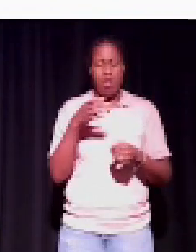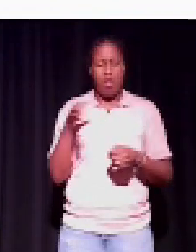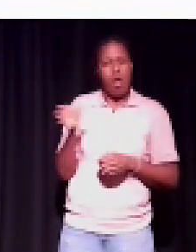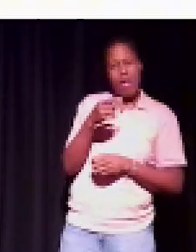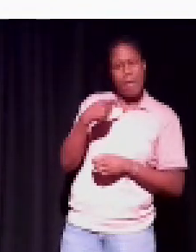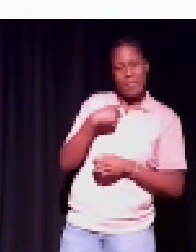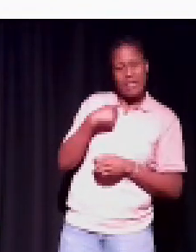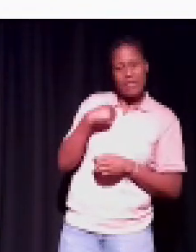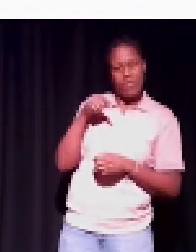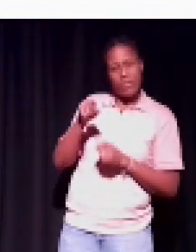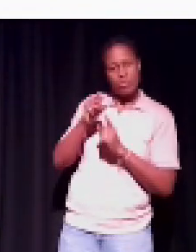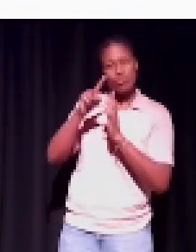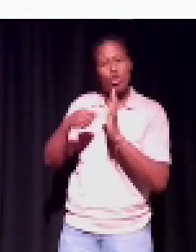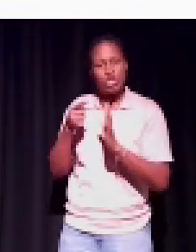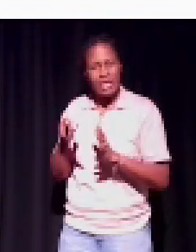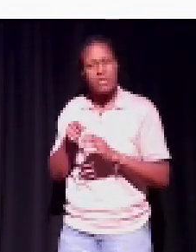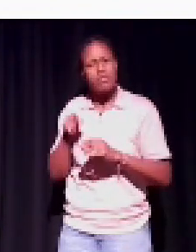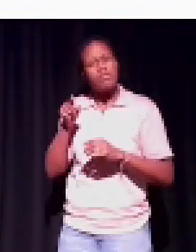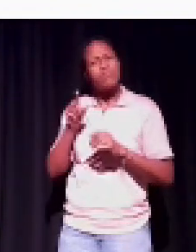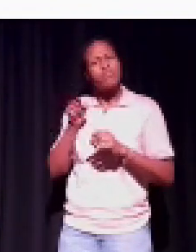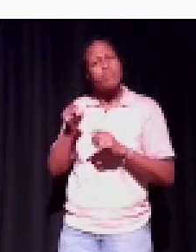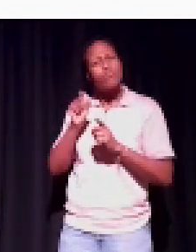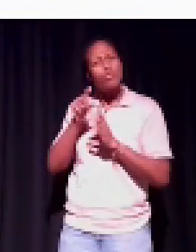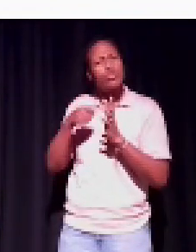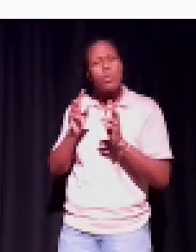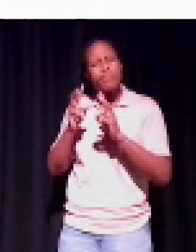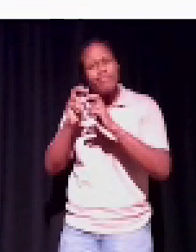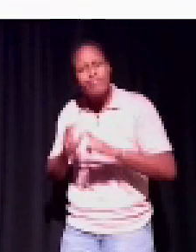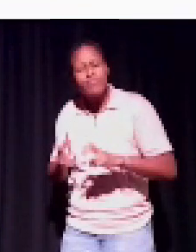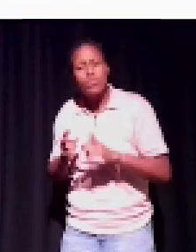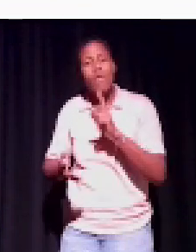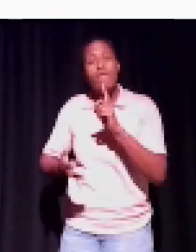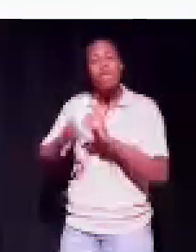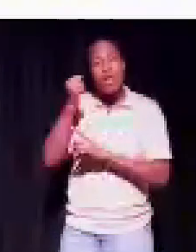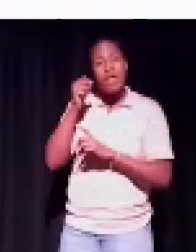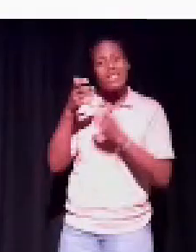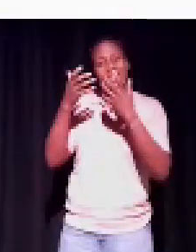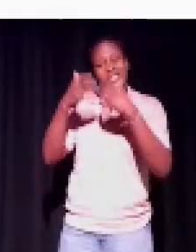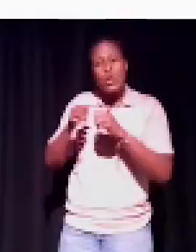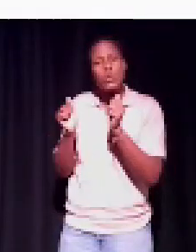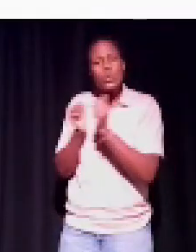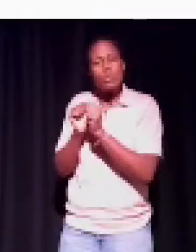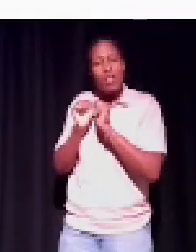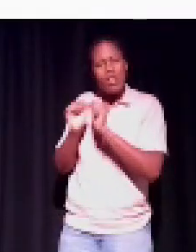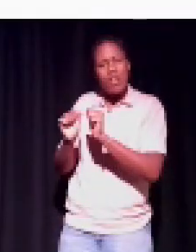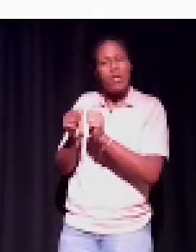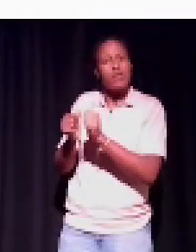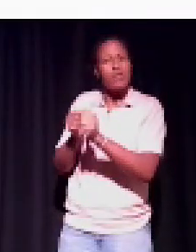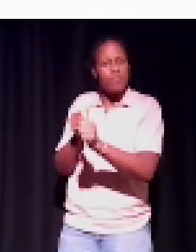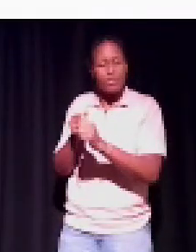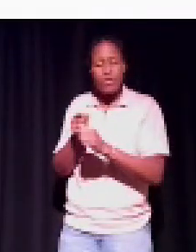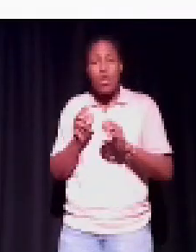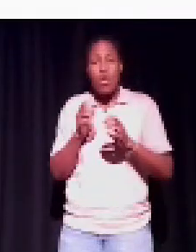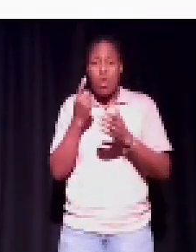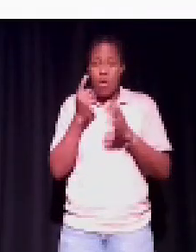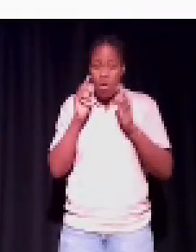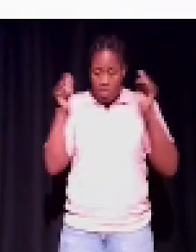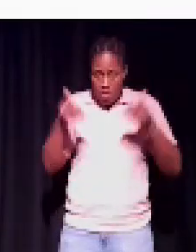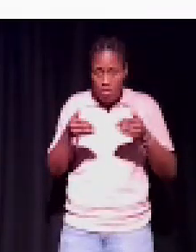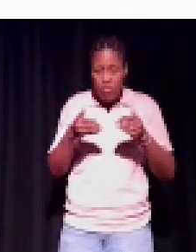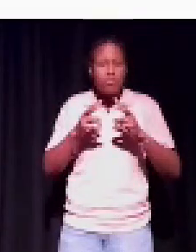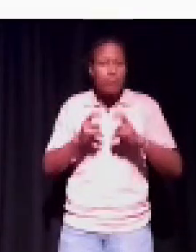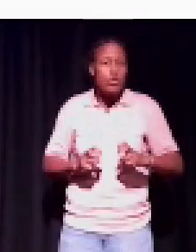was for was research to find tech that was suitable for your organization. And it was just research. So we just had